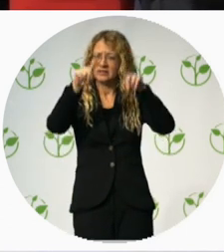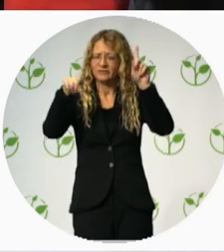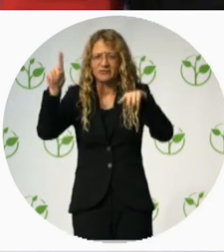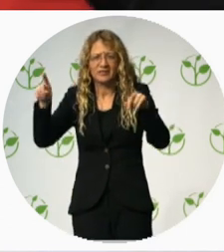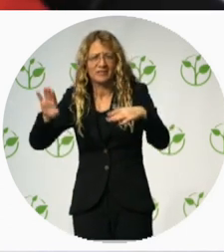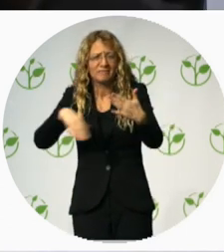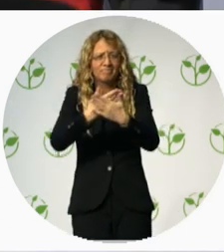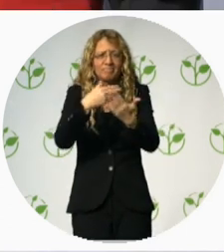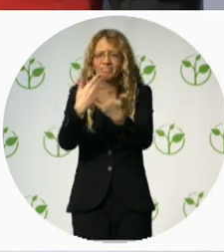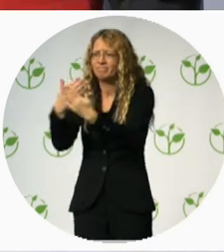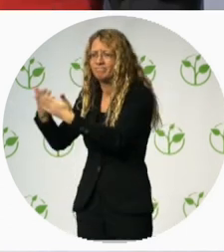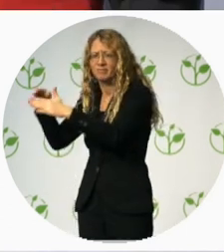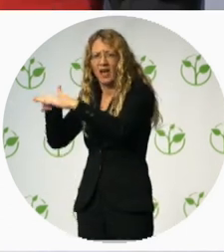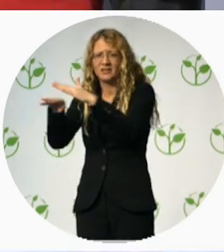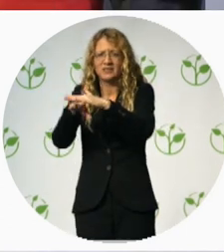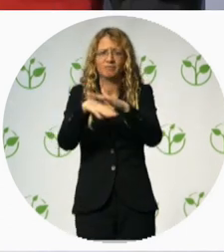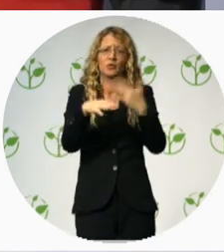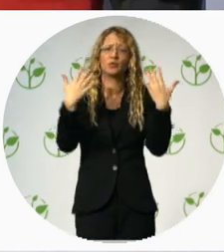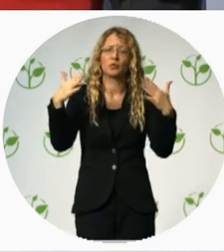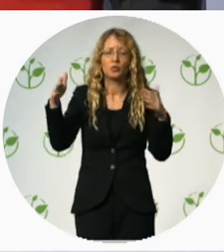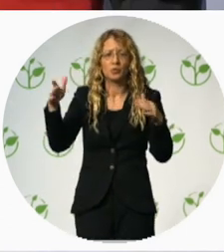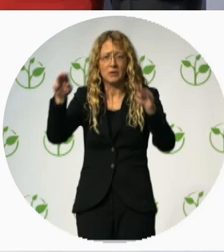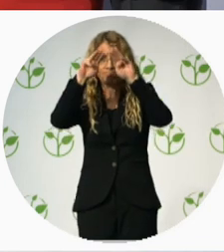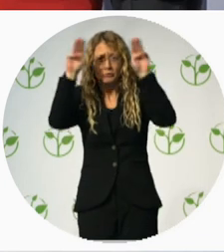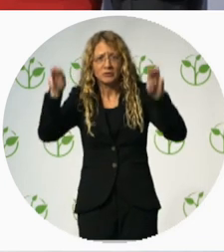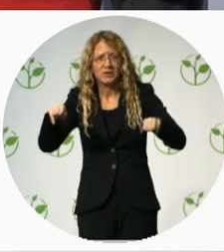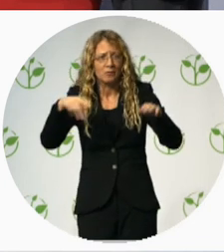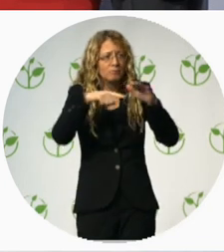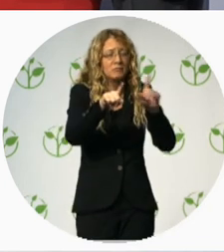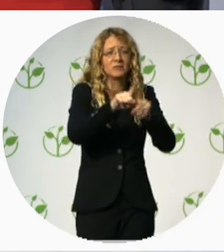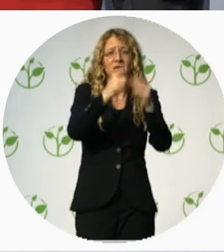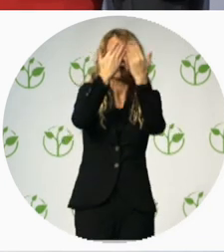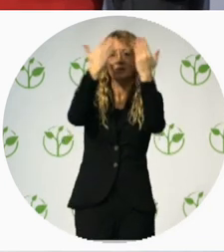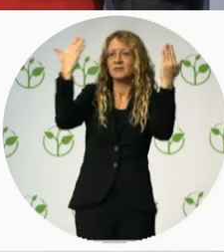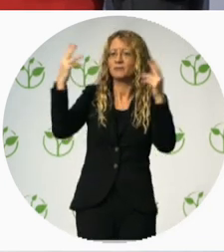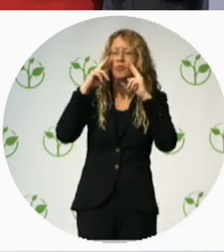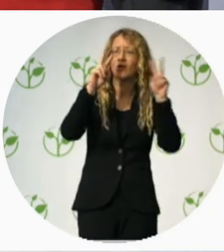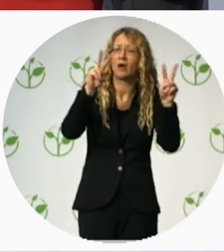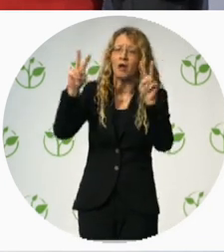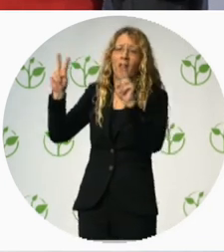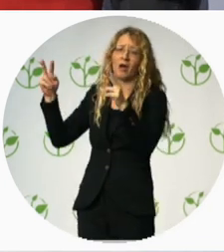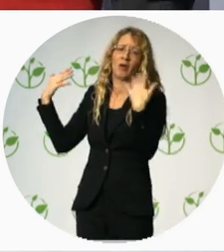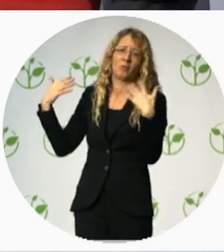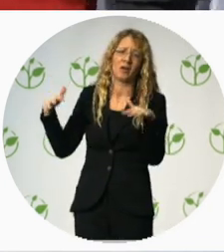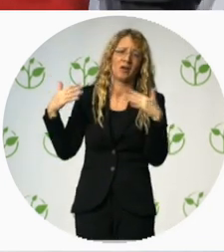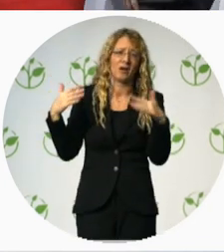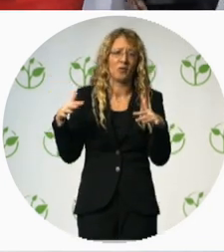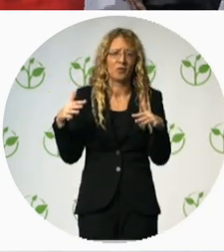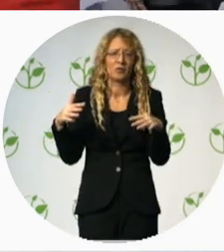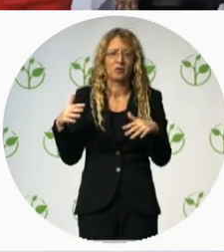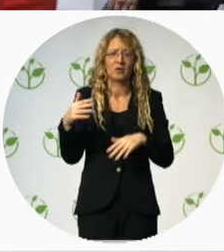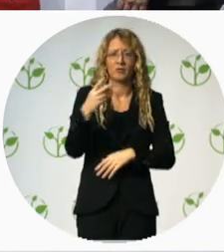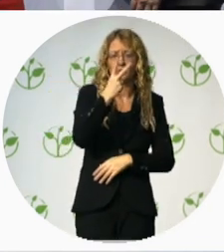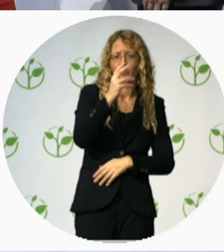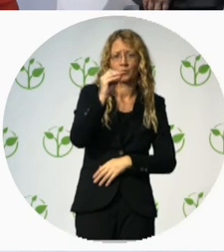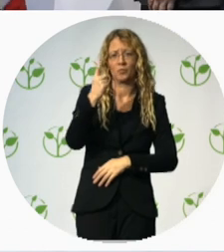and its collection. Approximately 60,000 people with disabilities made use of these programs and services from 2014 to